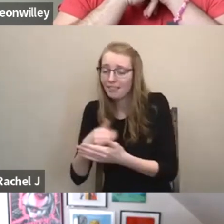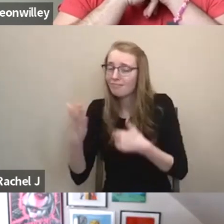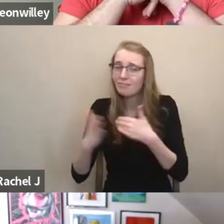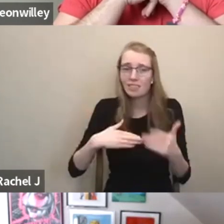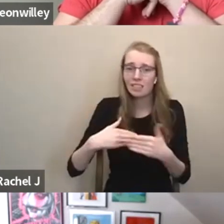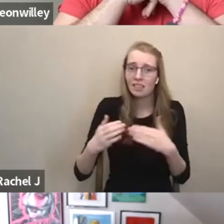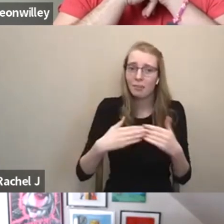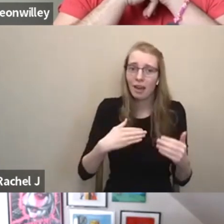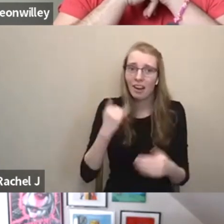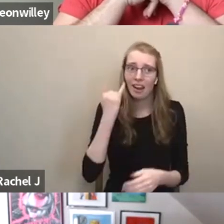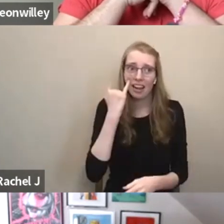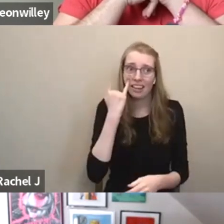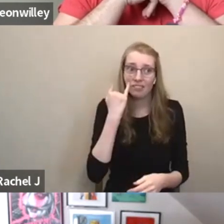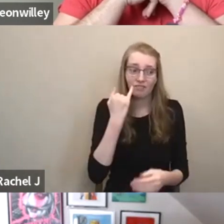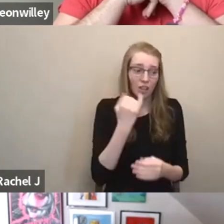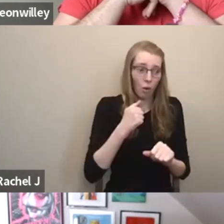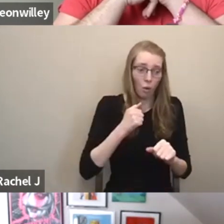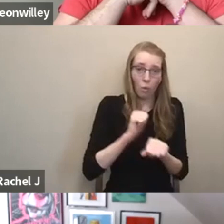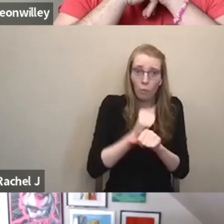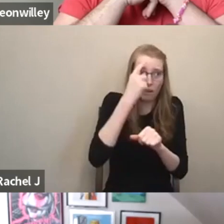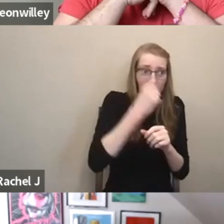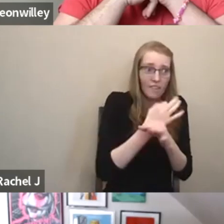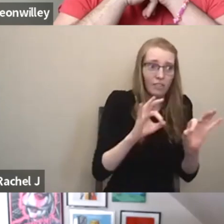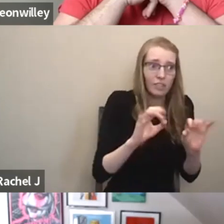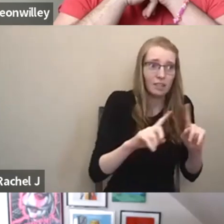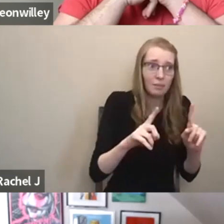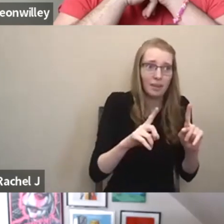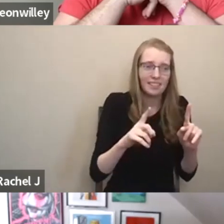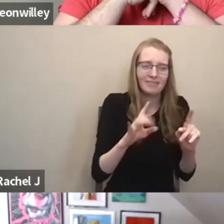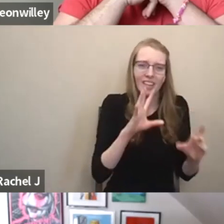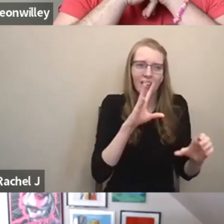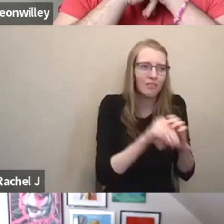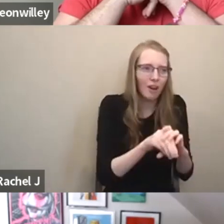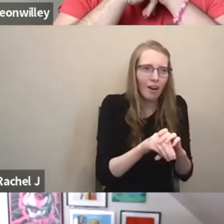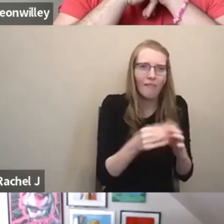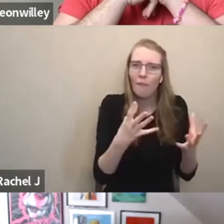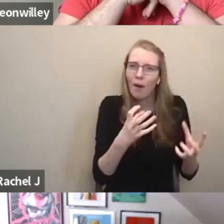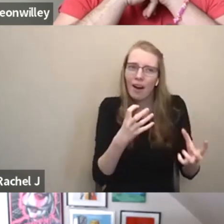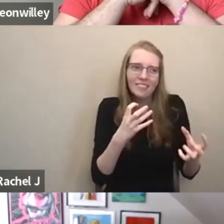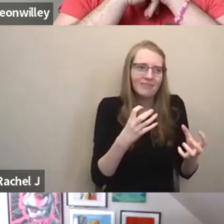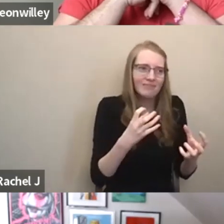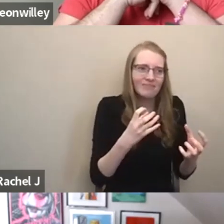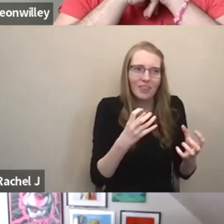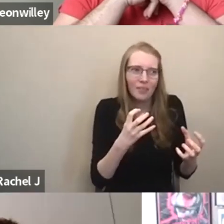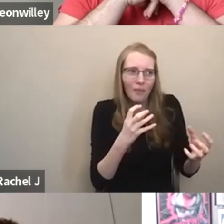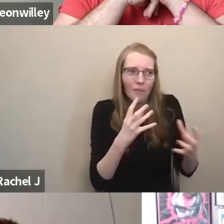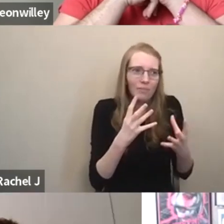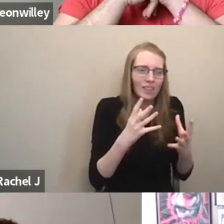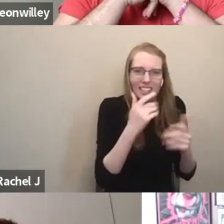then by all means have at her. It does not invalidate the work for there not to be a financial